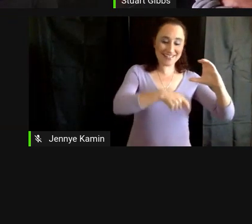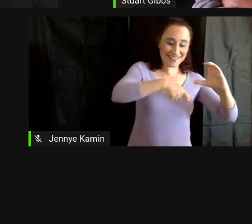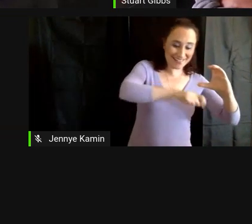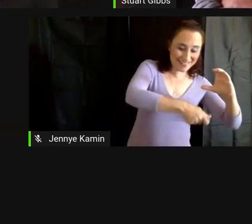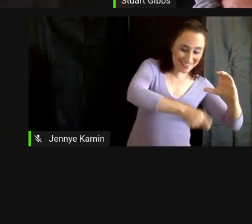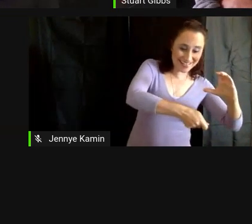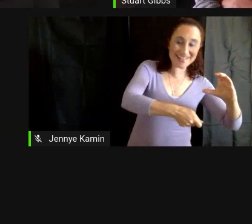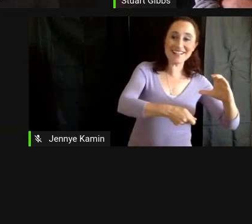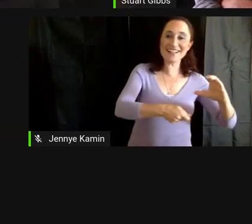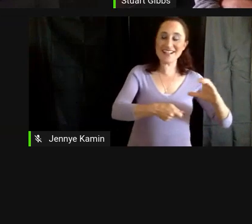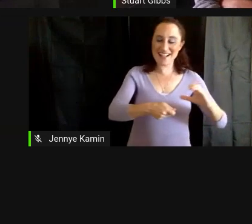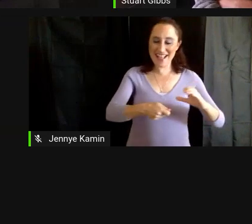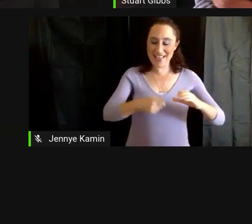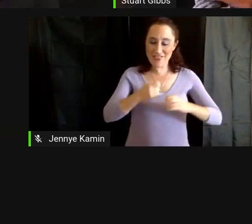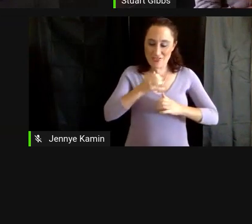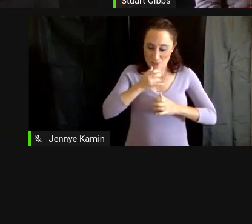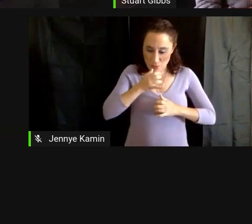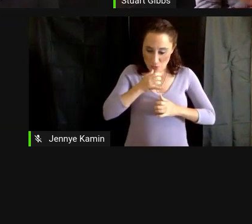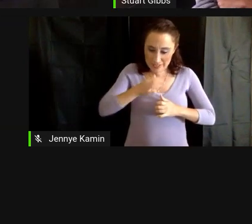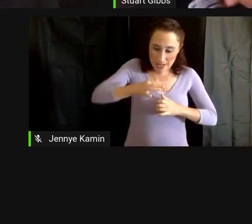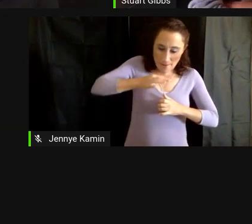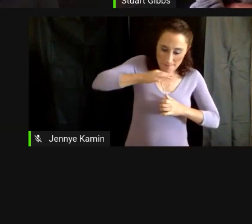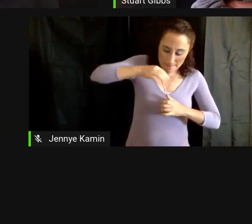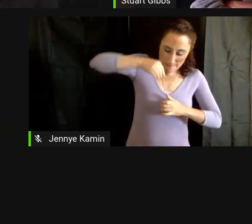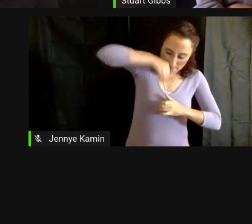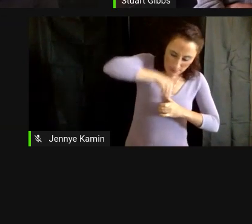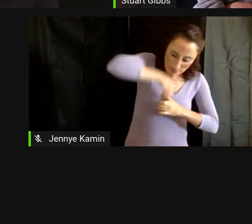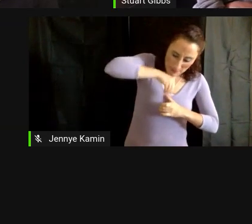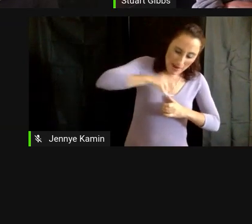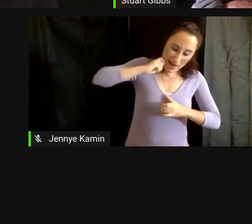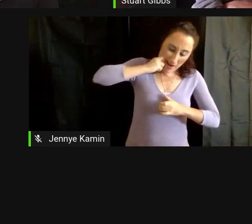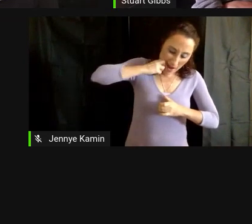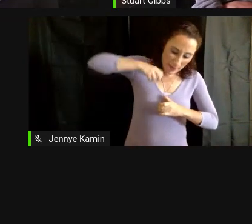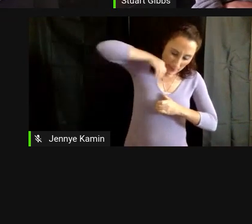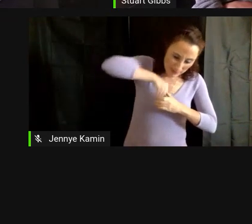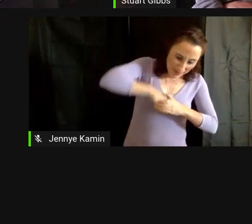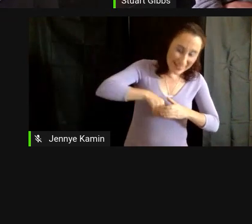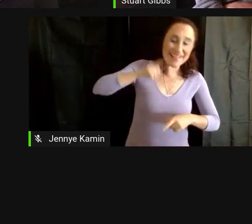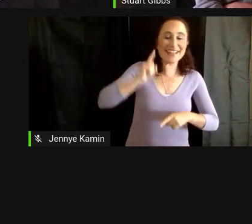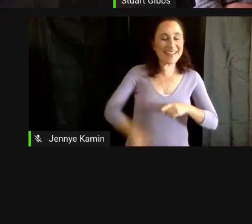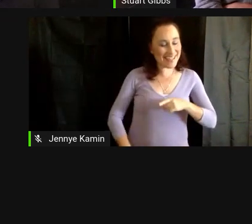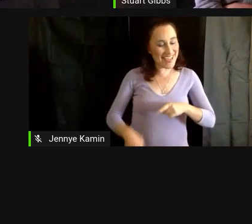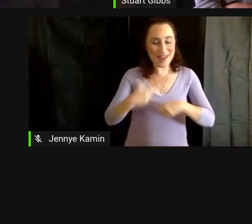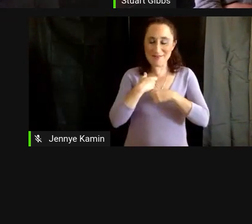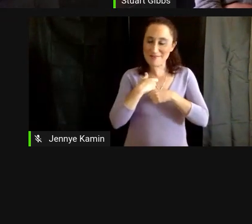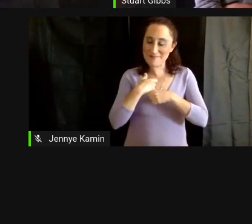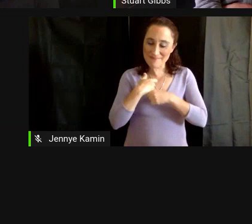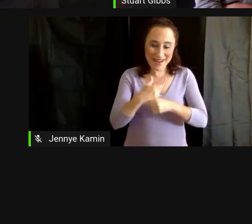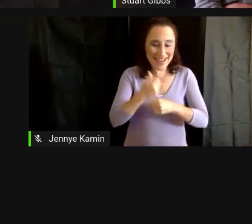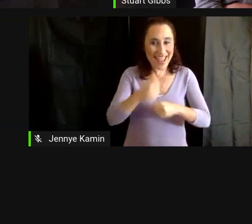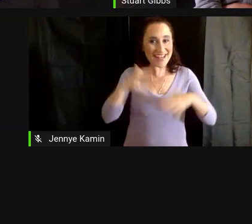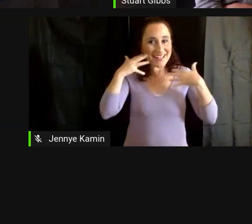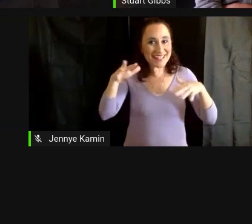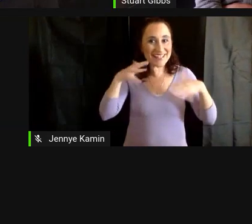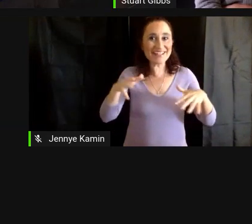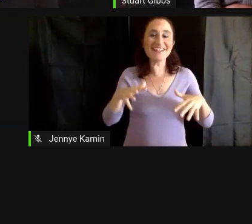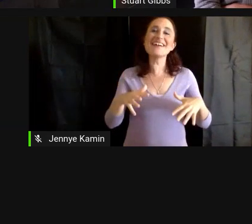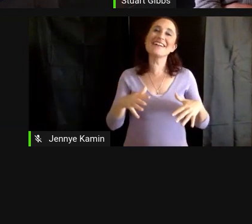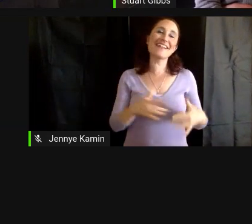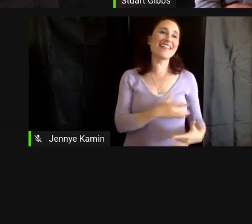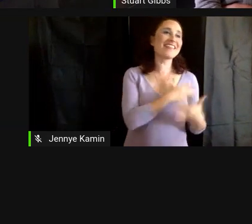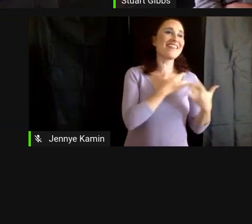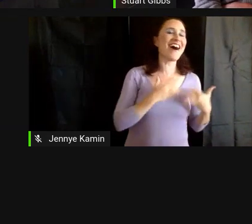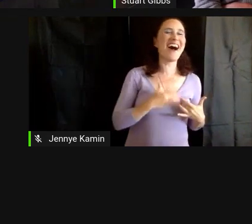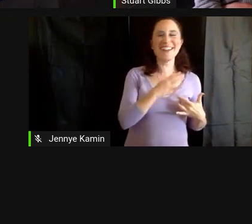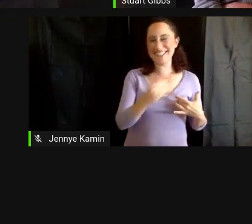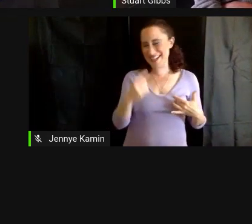stick it into their recorder so they know they can't play any sound, thereby by winning the hearts and minds